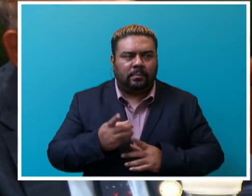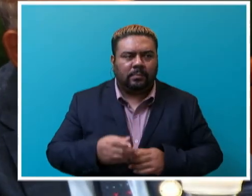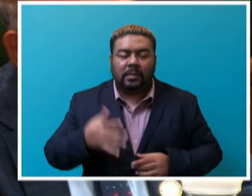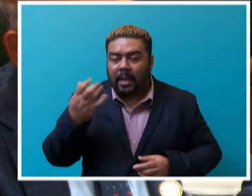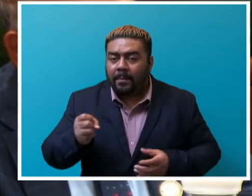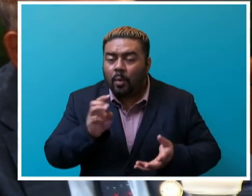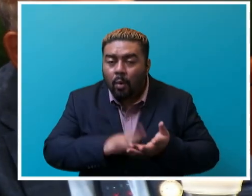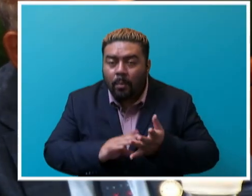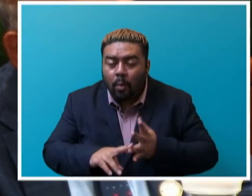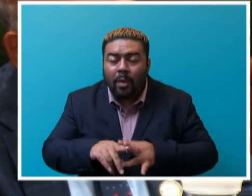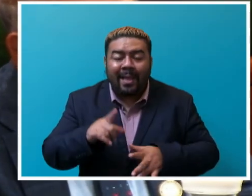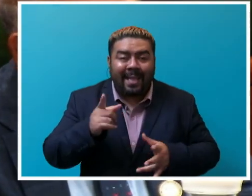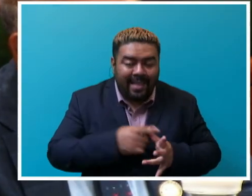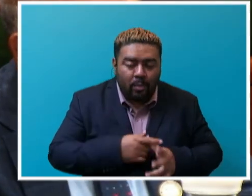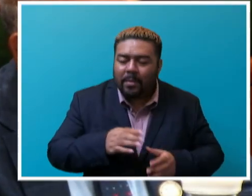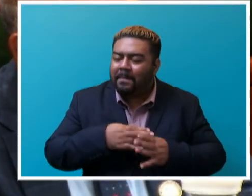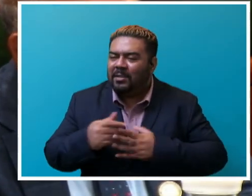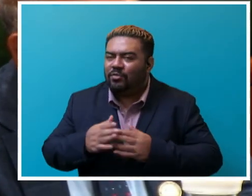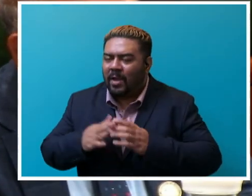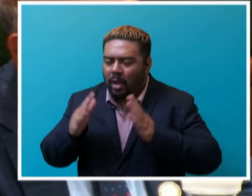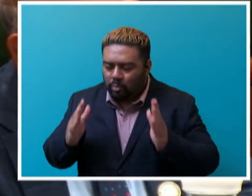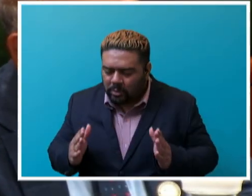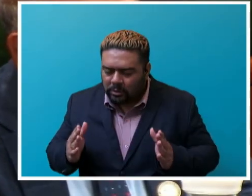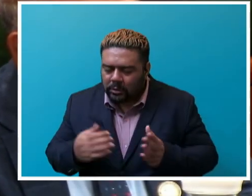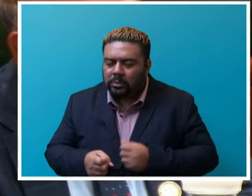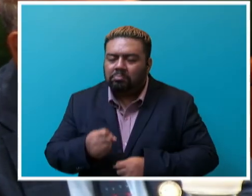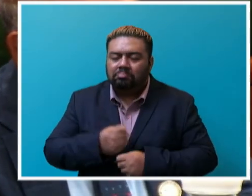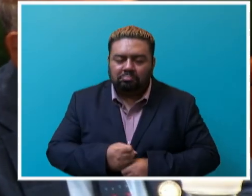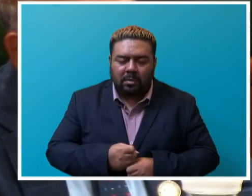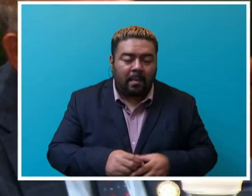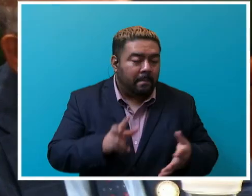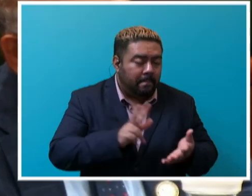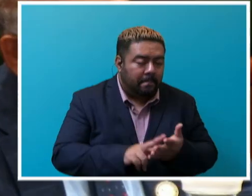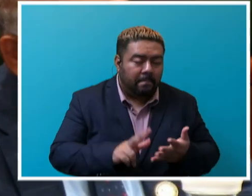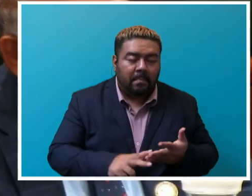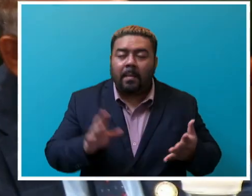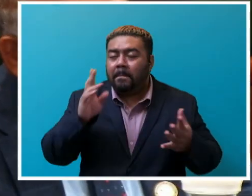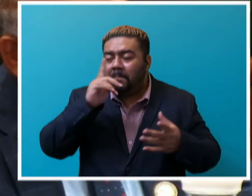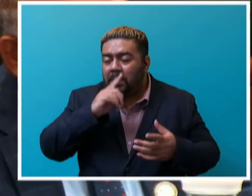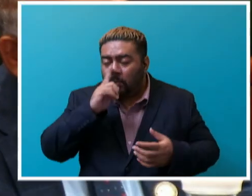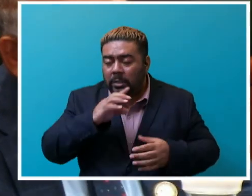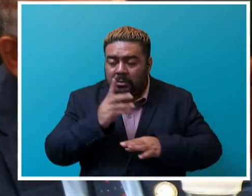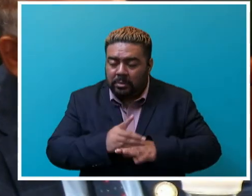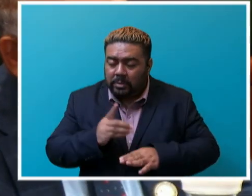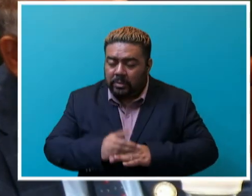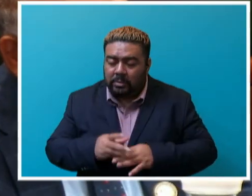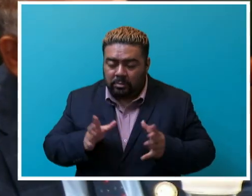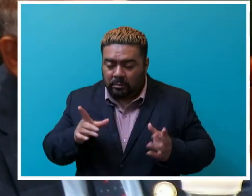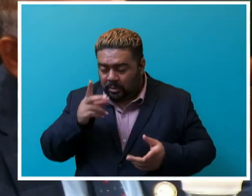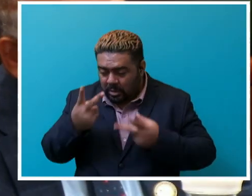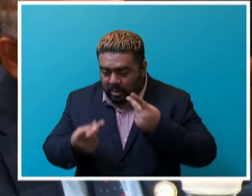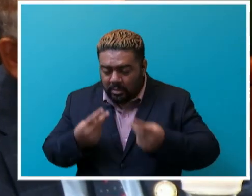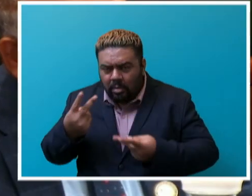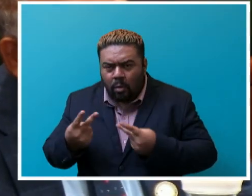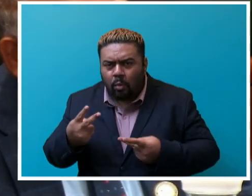MOA with Ministry of Housing for retrofits. The National Council of Persons with Disabilities in